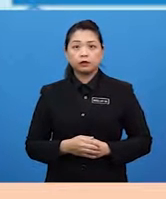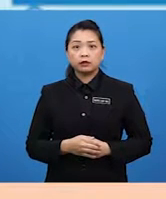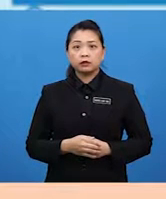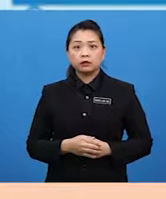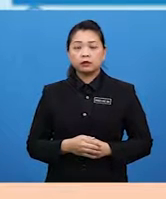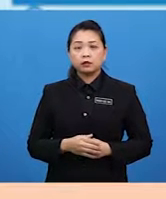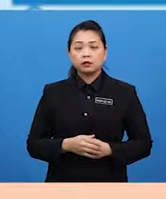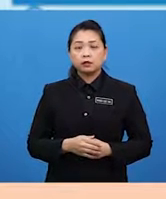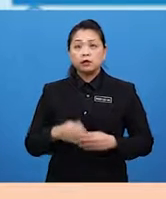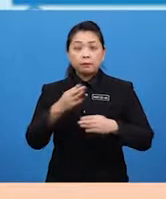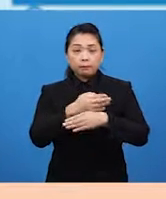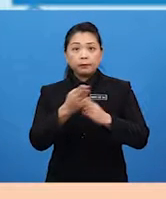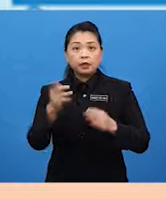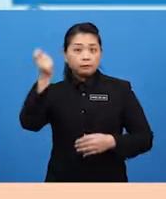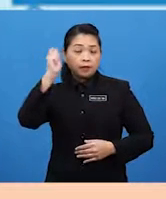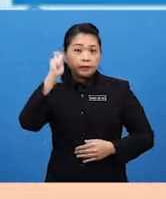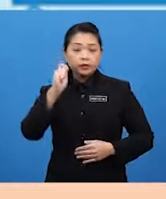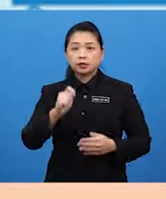Bathroom's probably filthy.